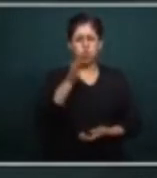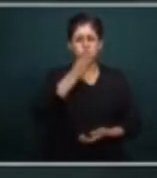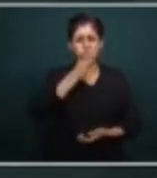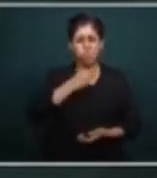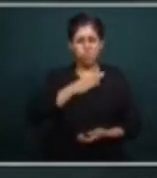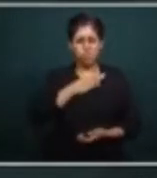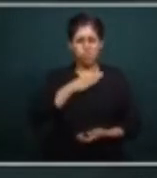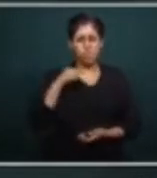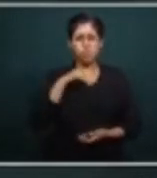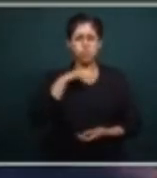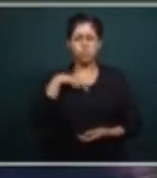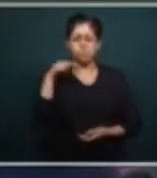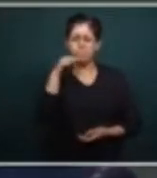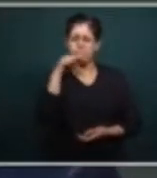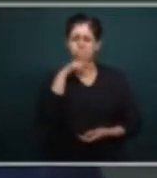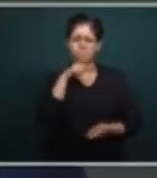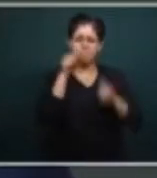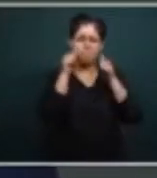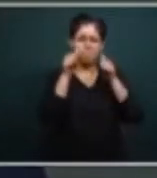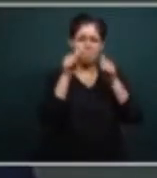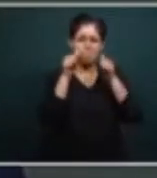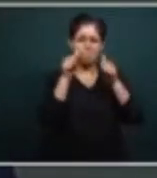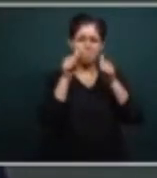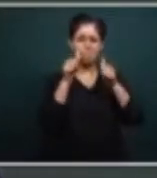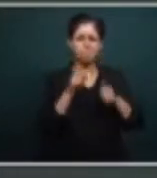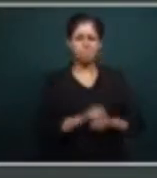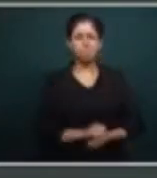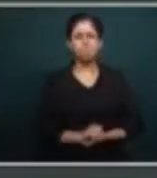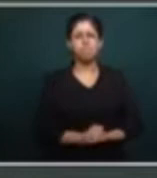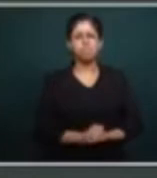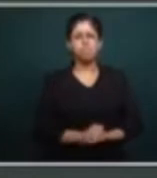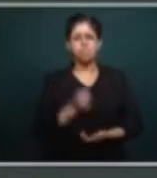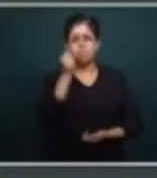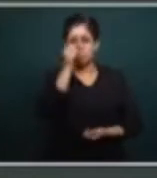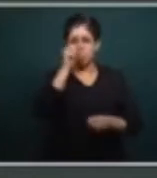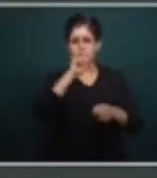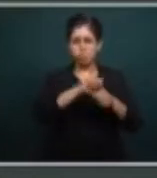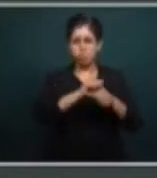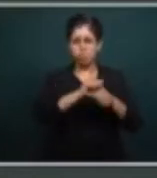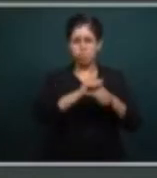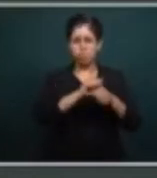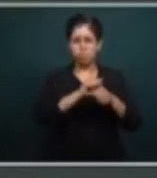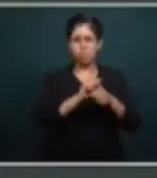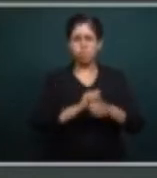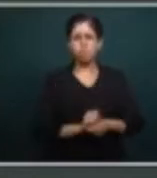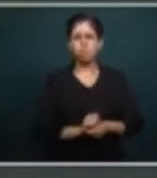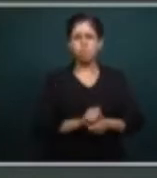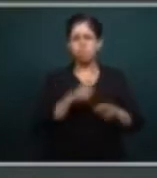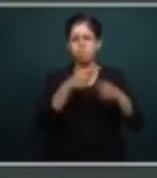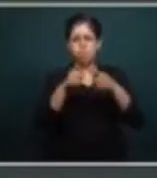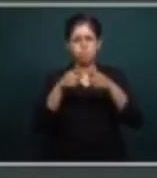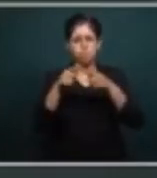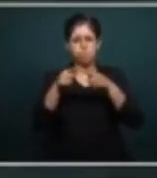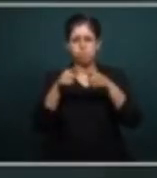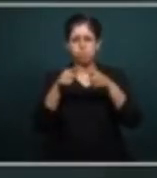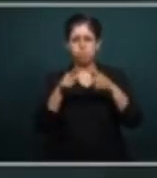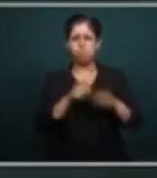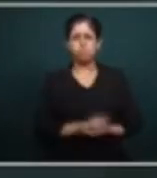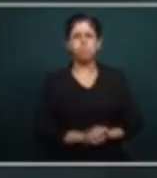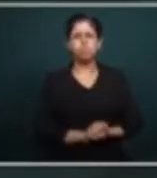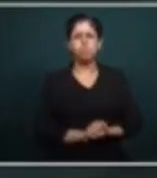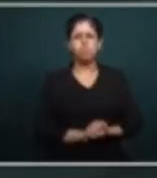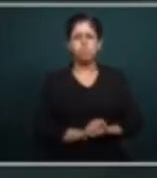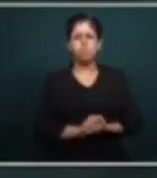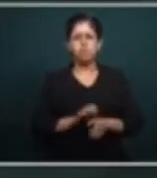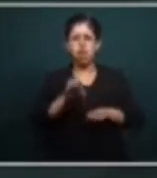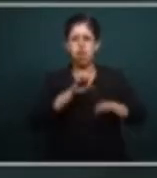Since the very first moment, the Secretary of Foreign Relations and the functionaries of